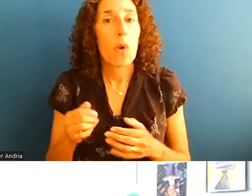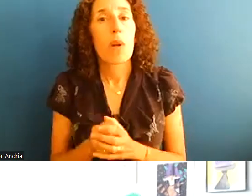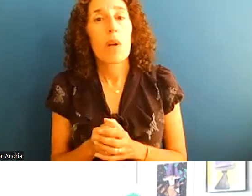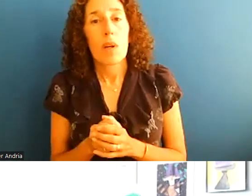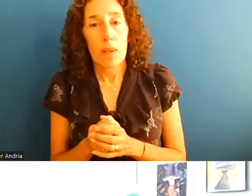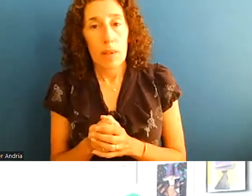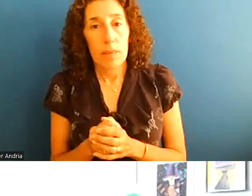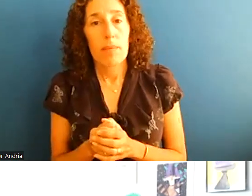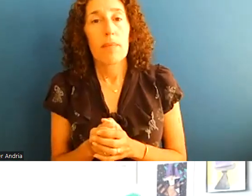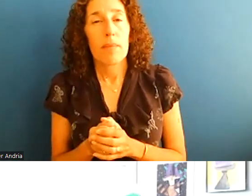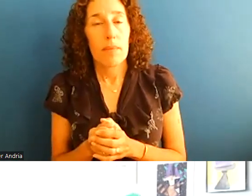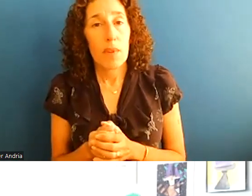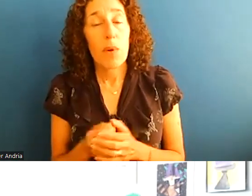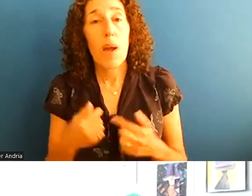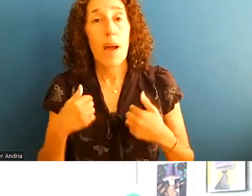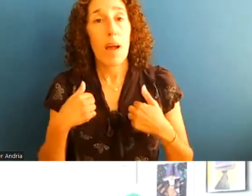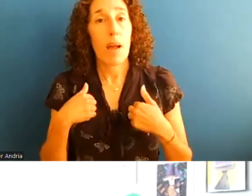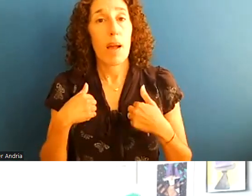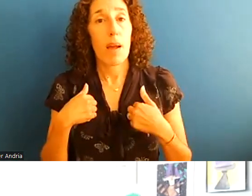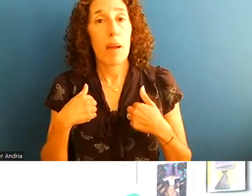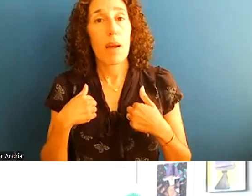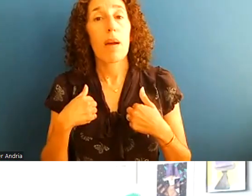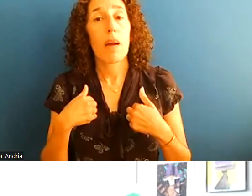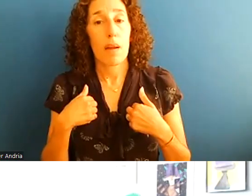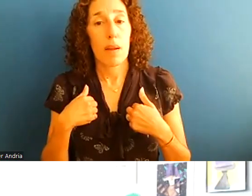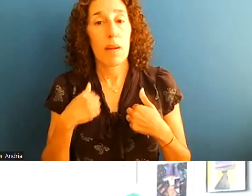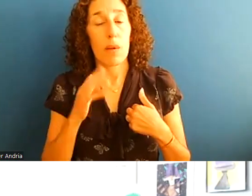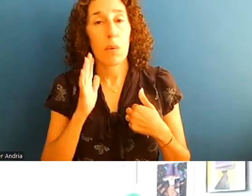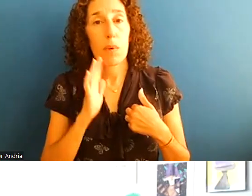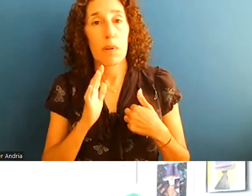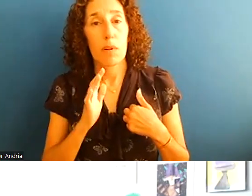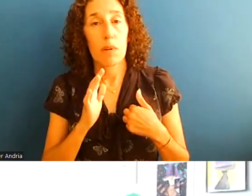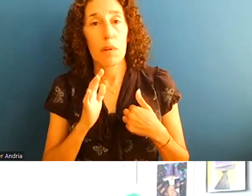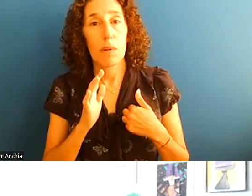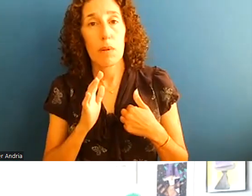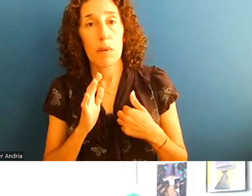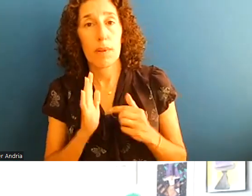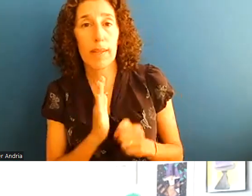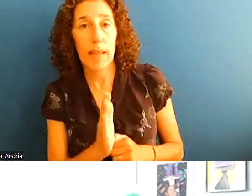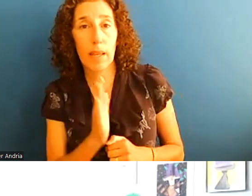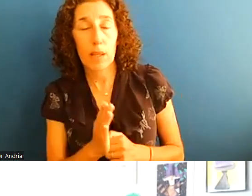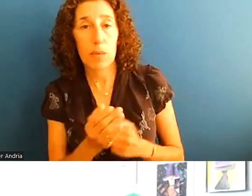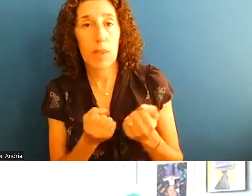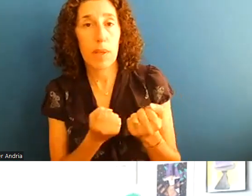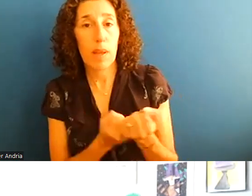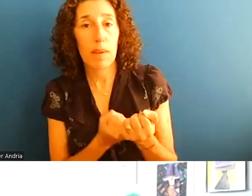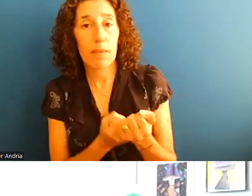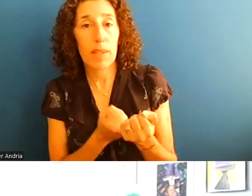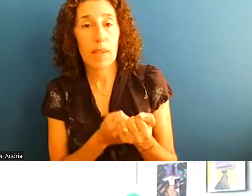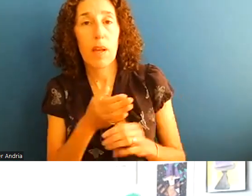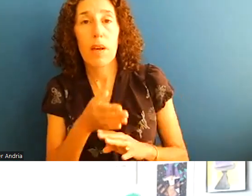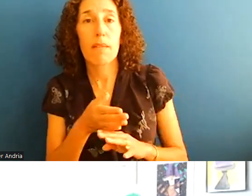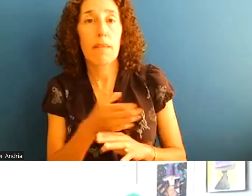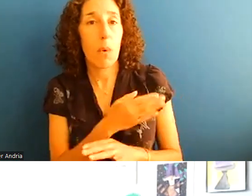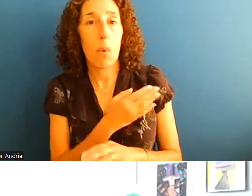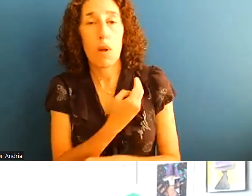So I usually engage the advocate before I even go to the hospital and have them come in with me at the same